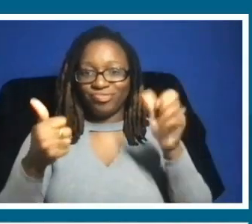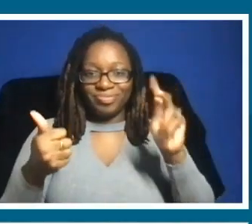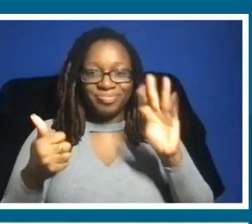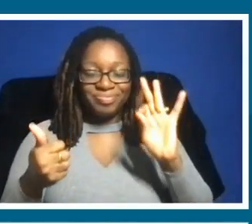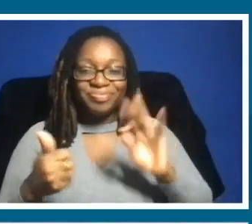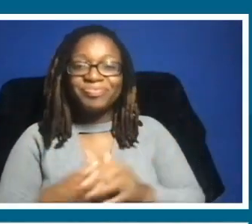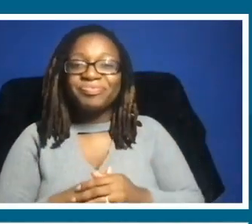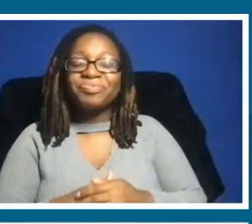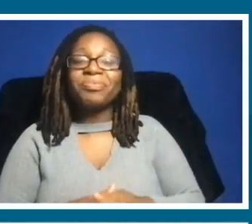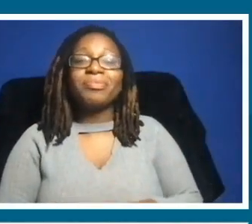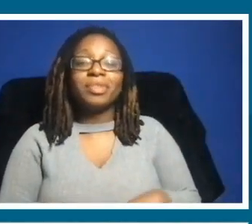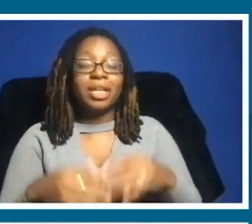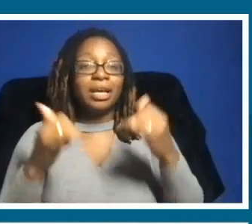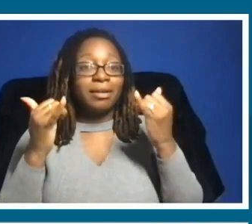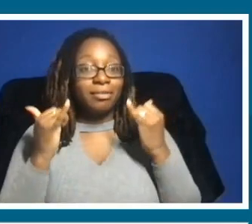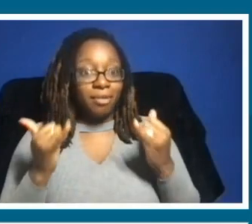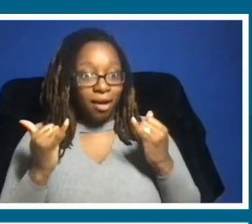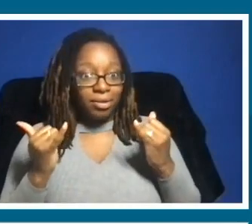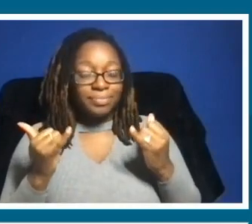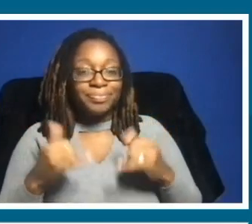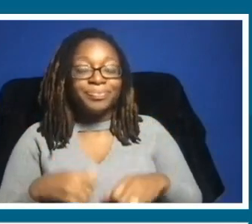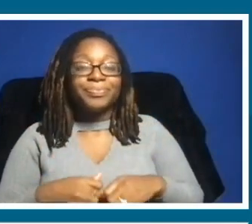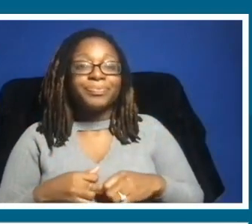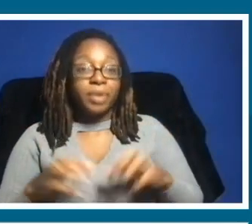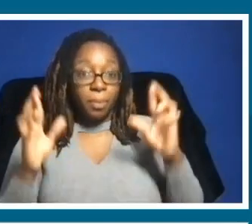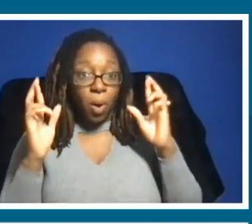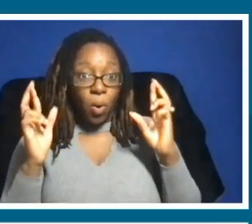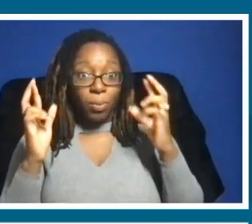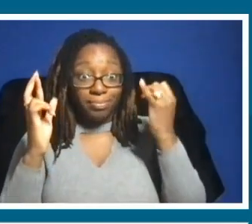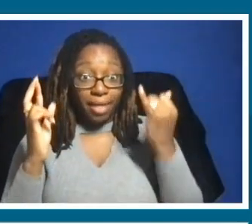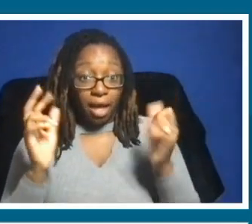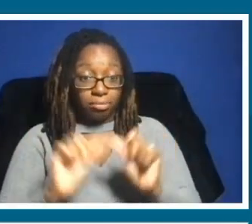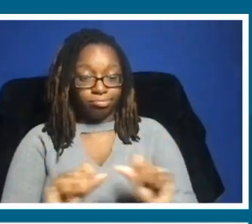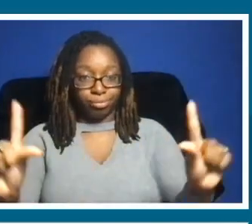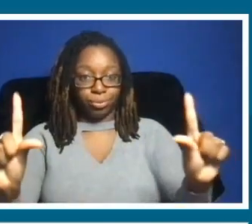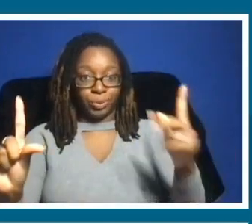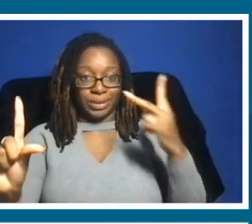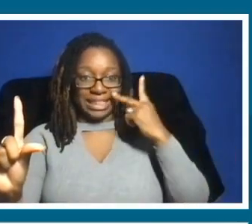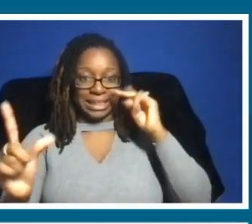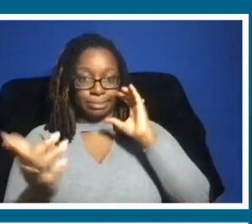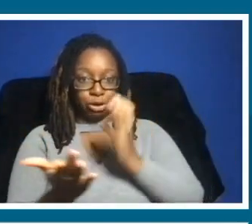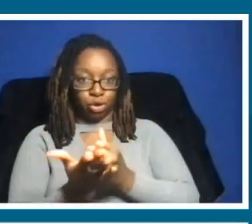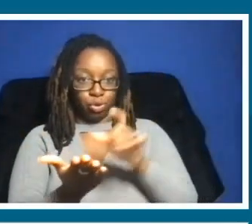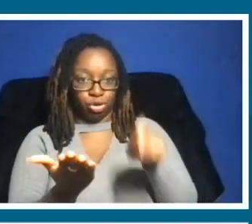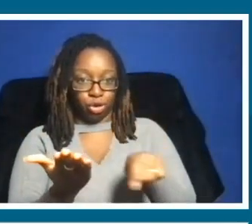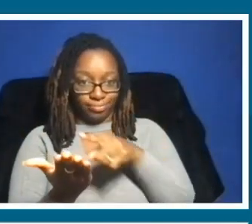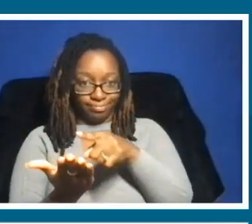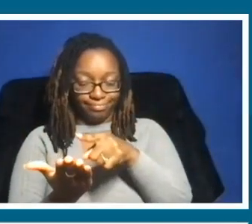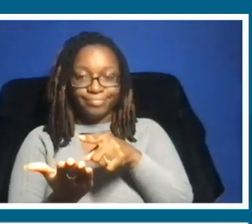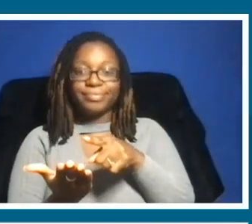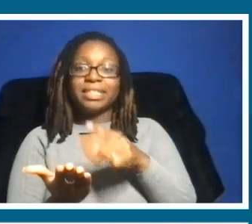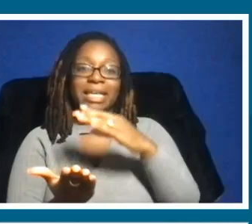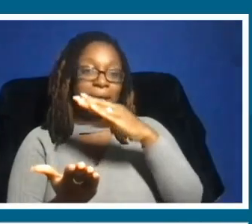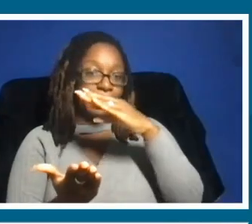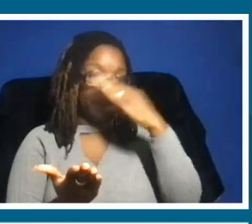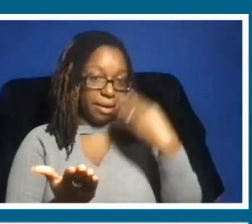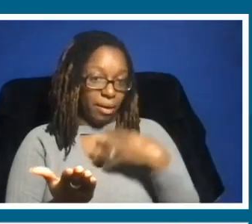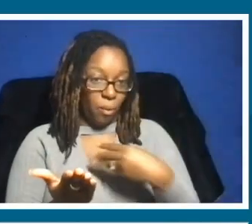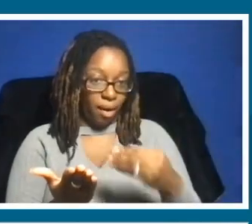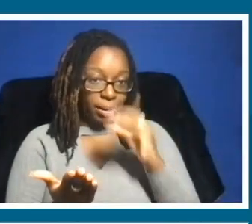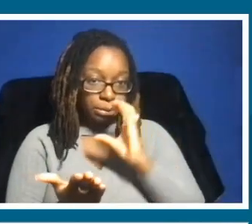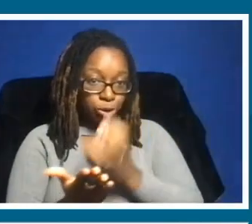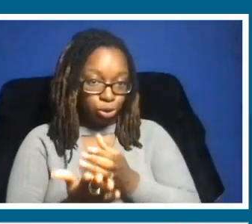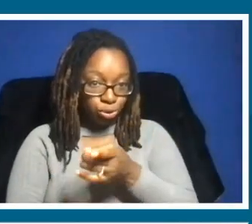I'm hopeful that all of you are seeing on your screen a photograph. It is a black and white